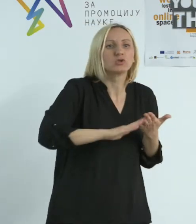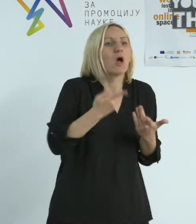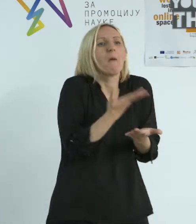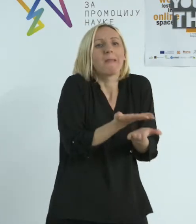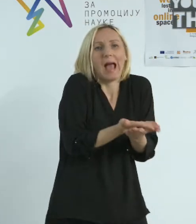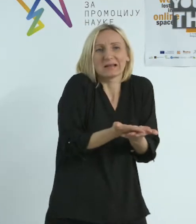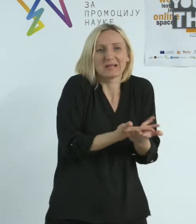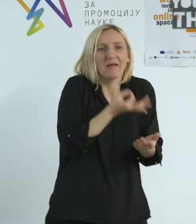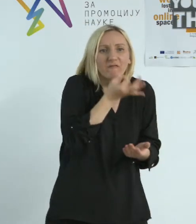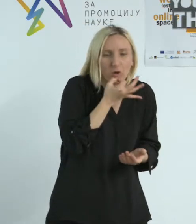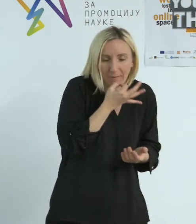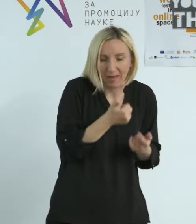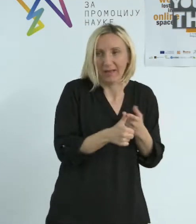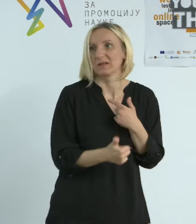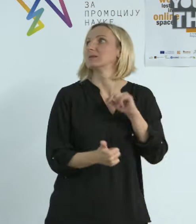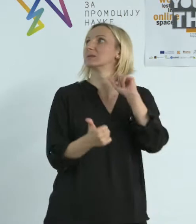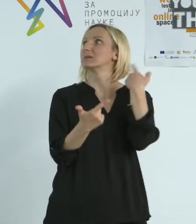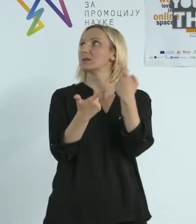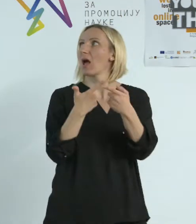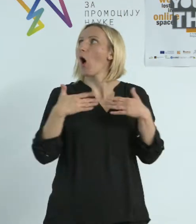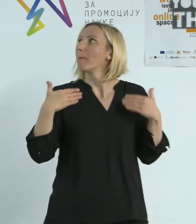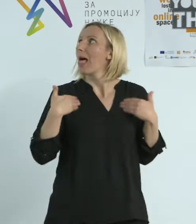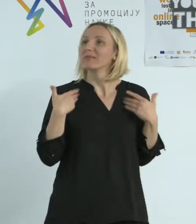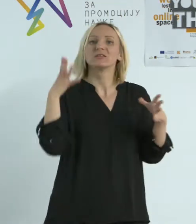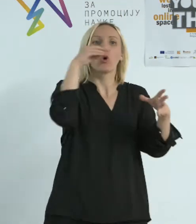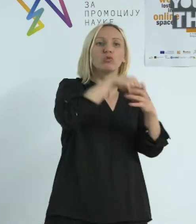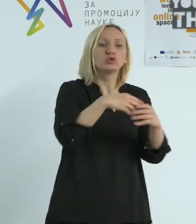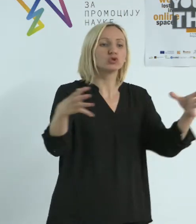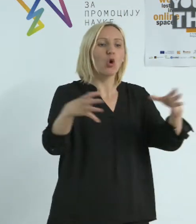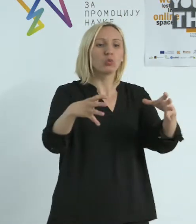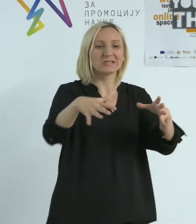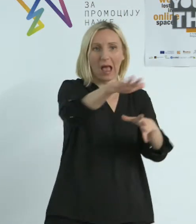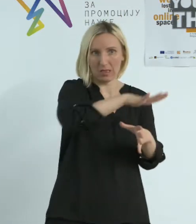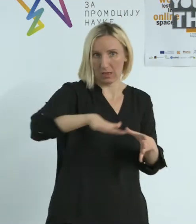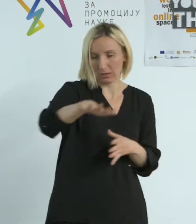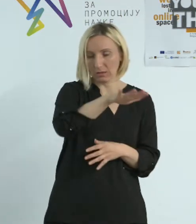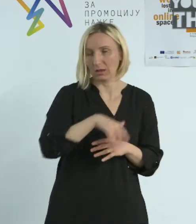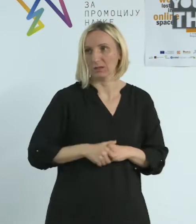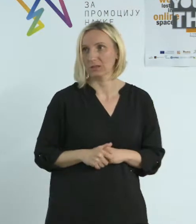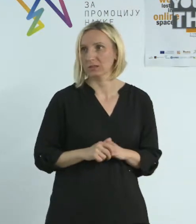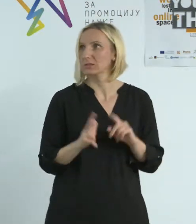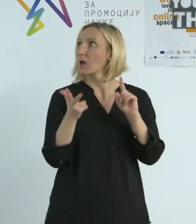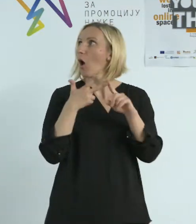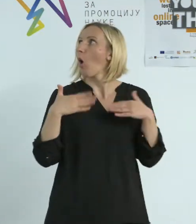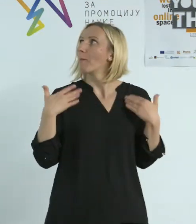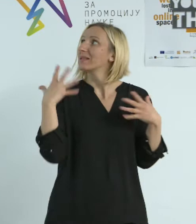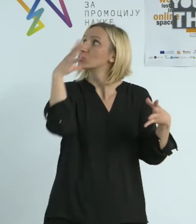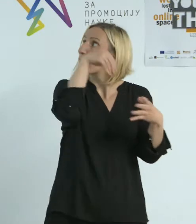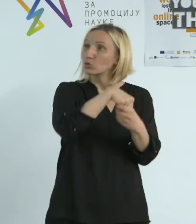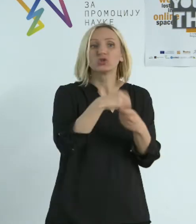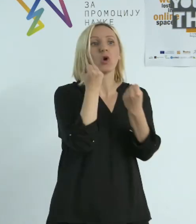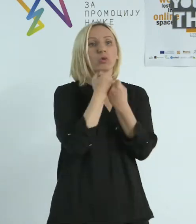of it. We moved on to the youth participation in the community. Module 3 dealt with youth participation